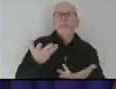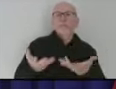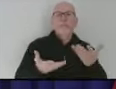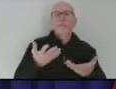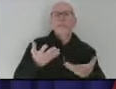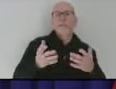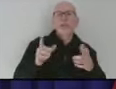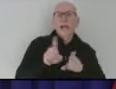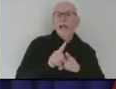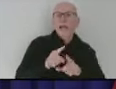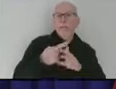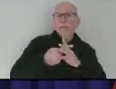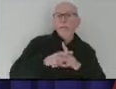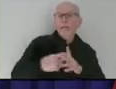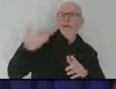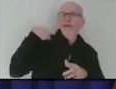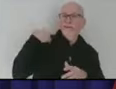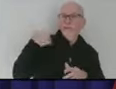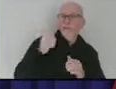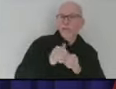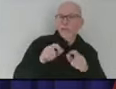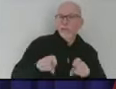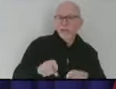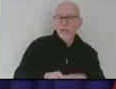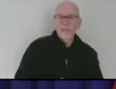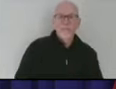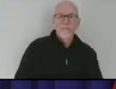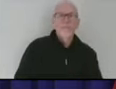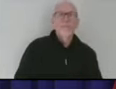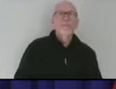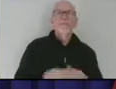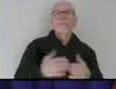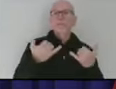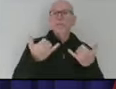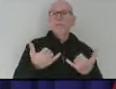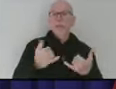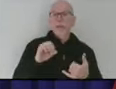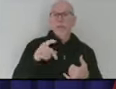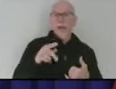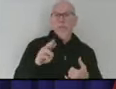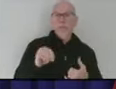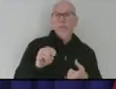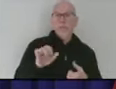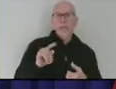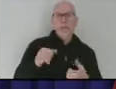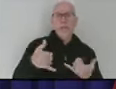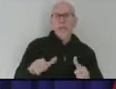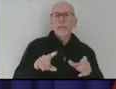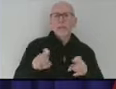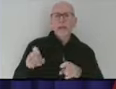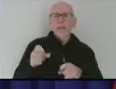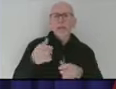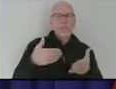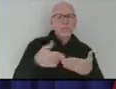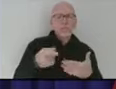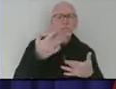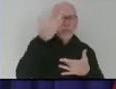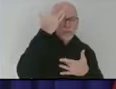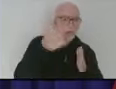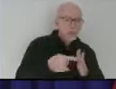had early on with testing. I also would say that right now, Optum sites are still testing asymptomatic